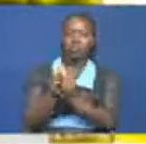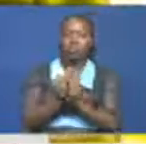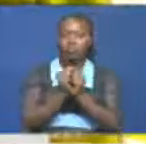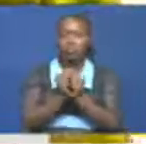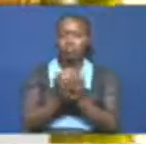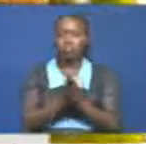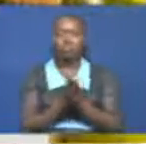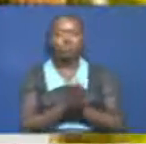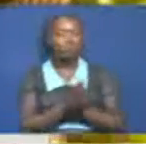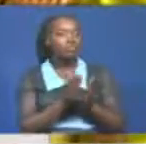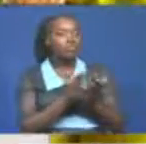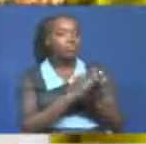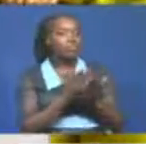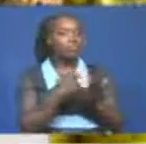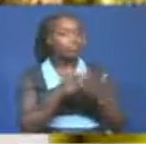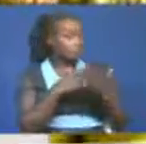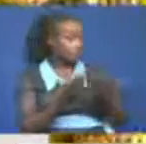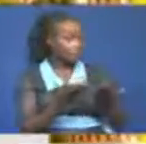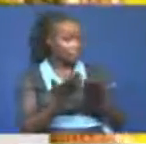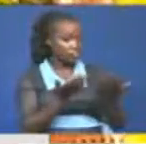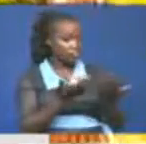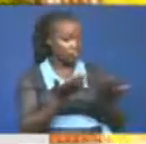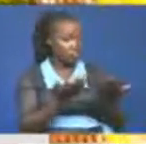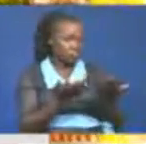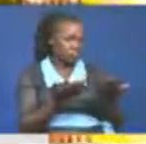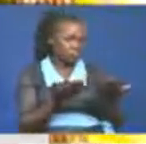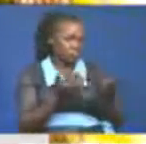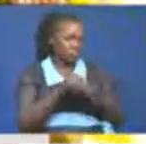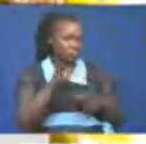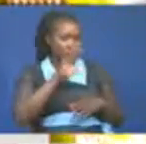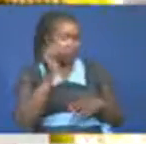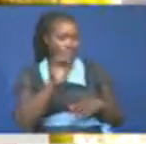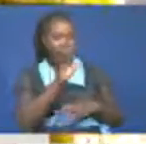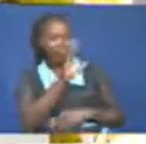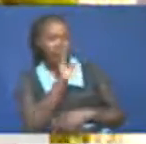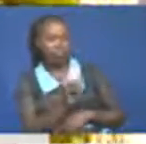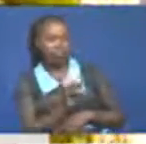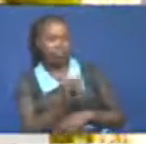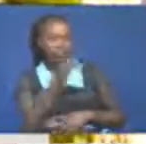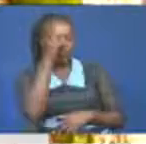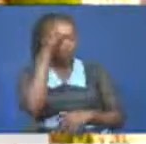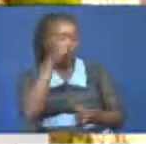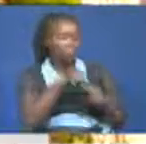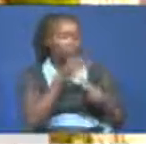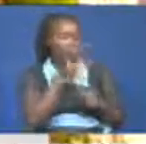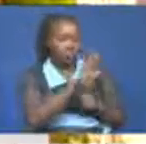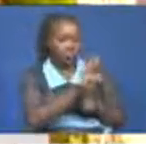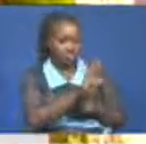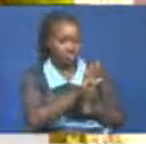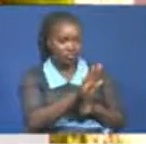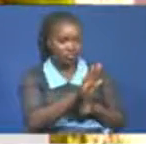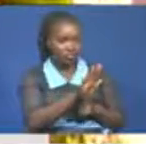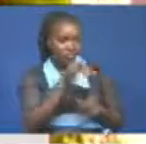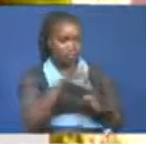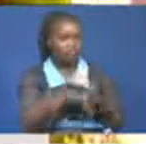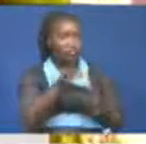paint for us a picture of how the trade looks like in Africa in terms of percentage. I remember in your speech you say that intra-Africa